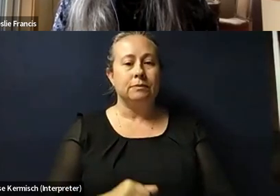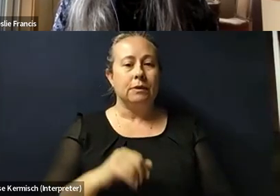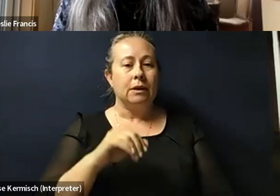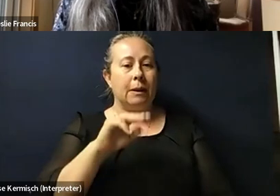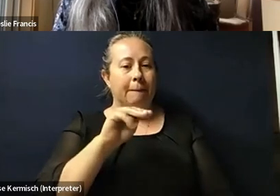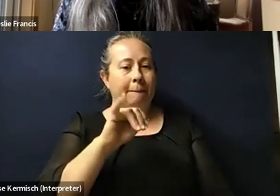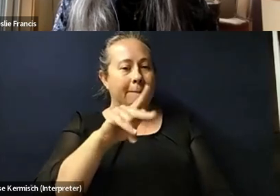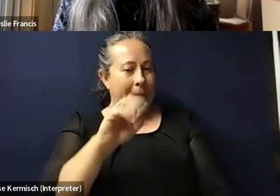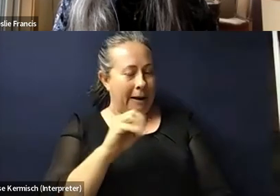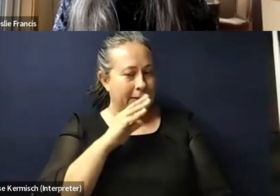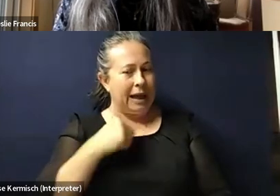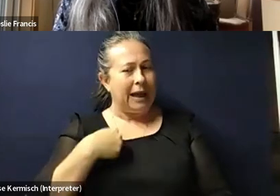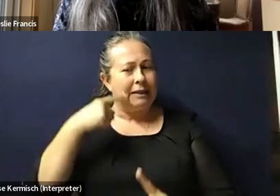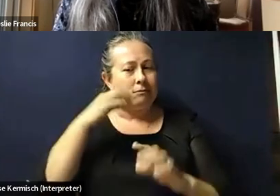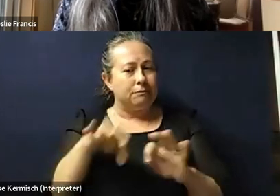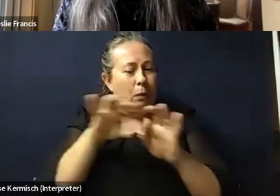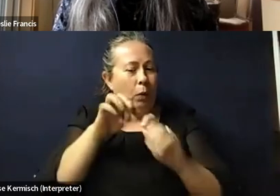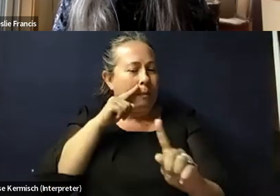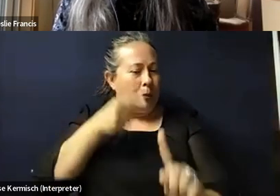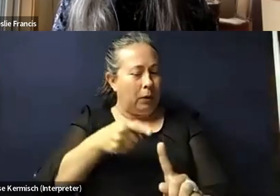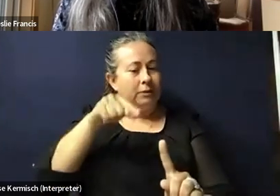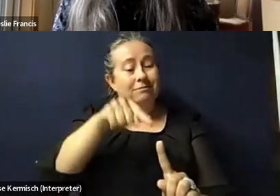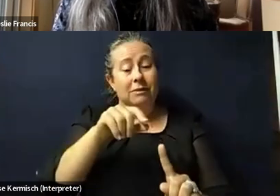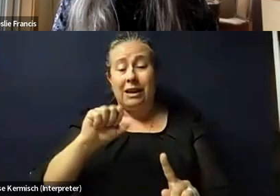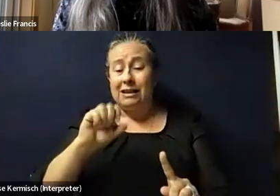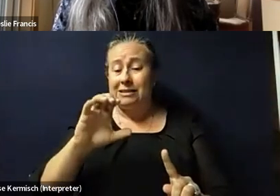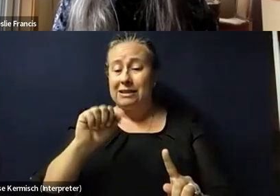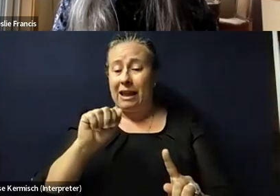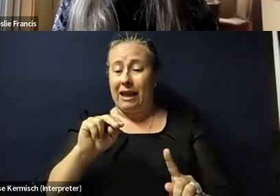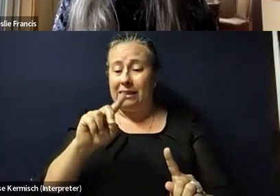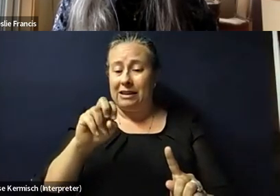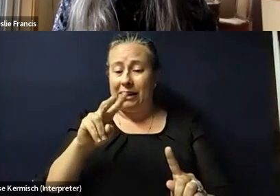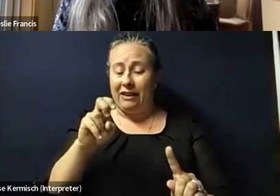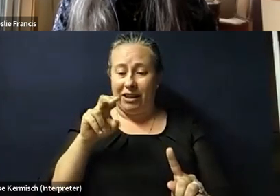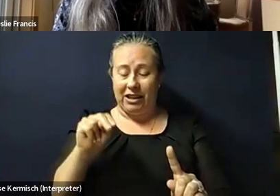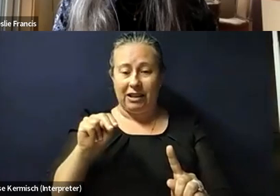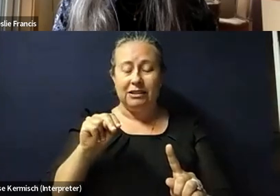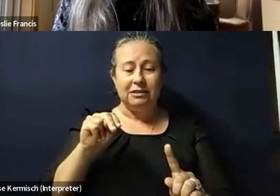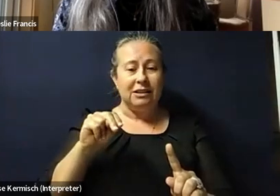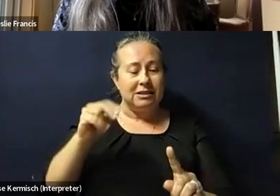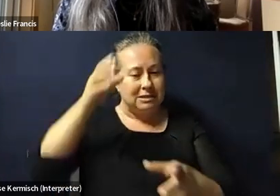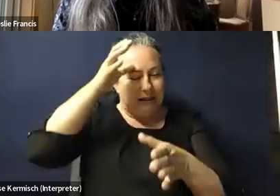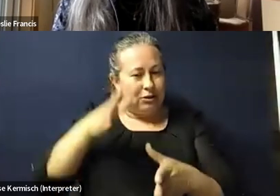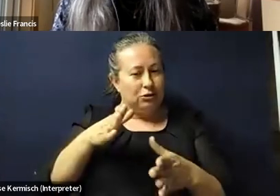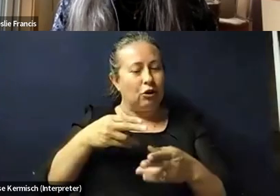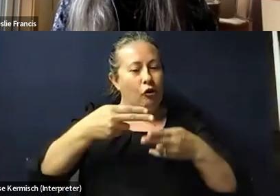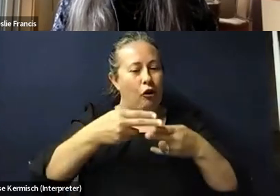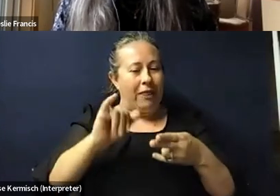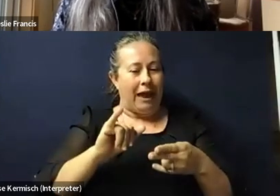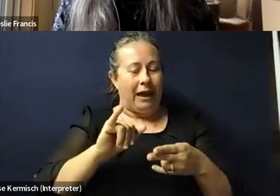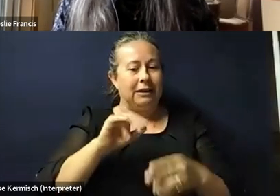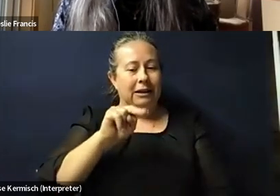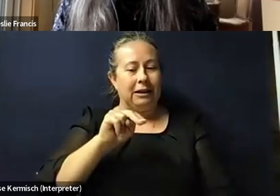think that's a really, really important point to make. And Scandinavian scholars refer to that generally as the interactionist approach,